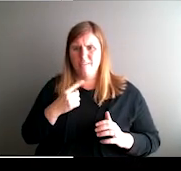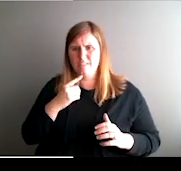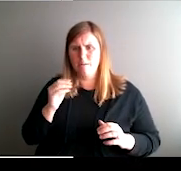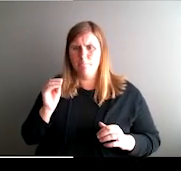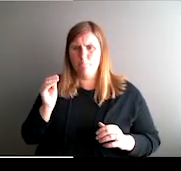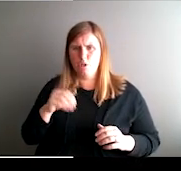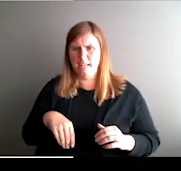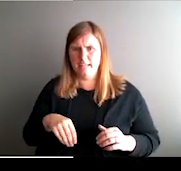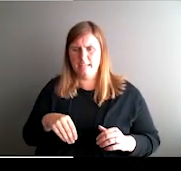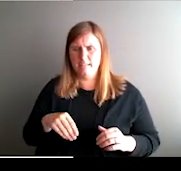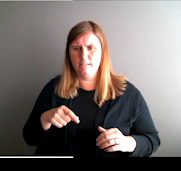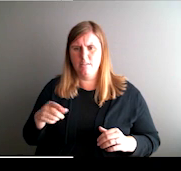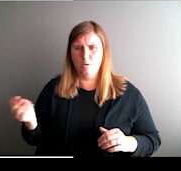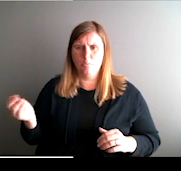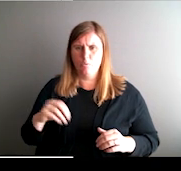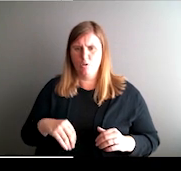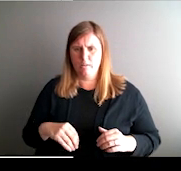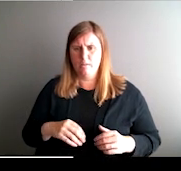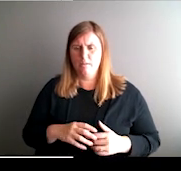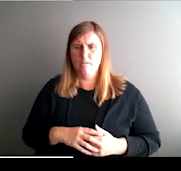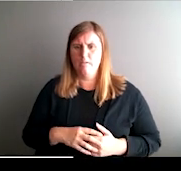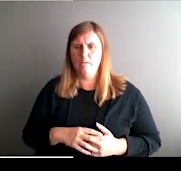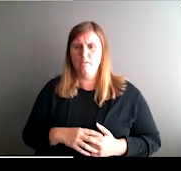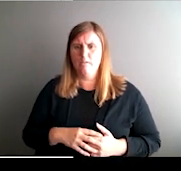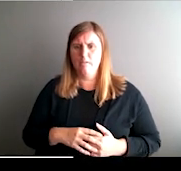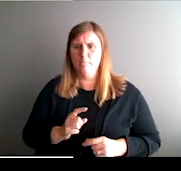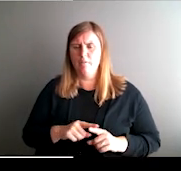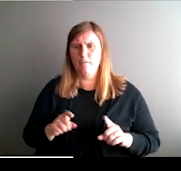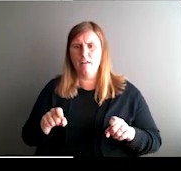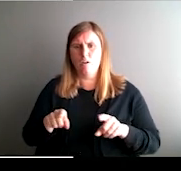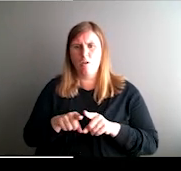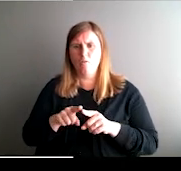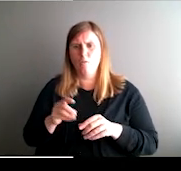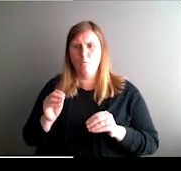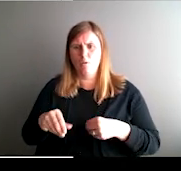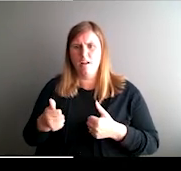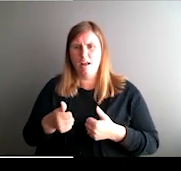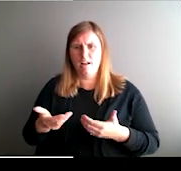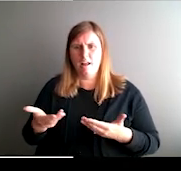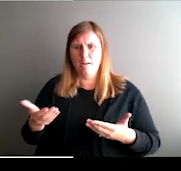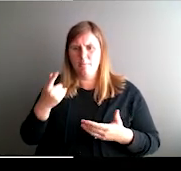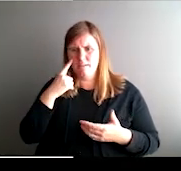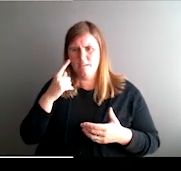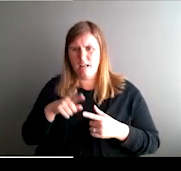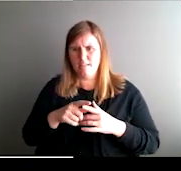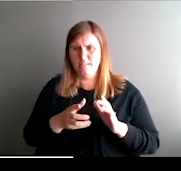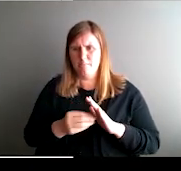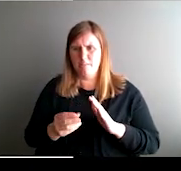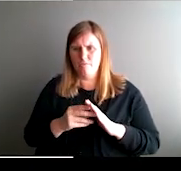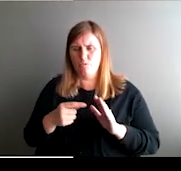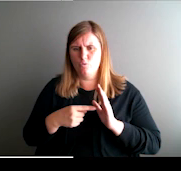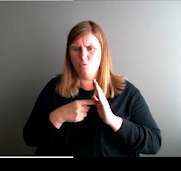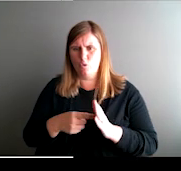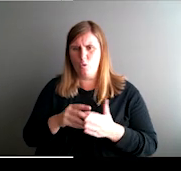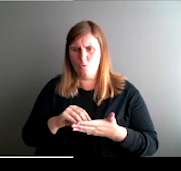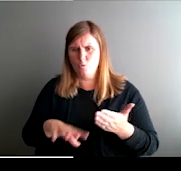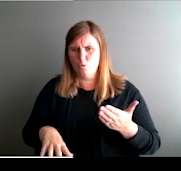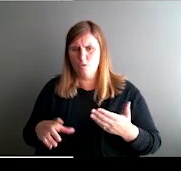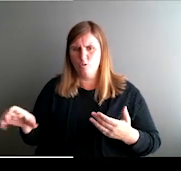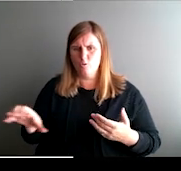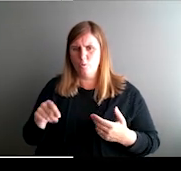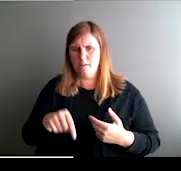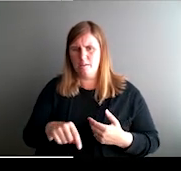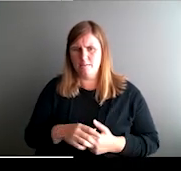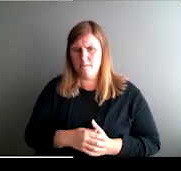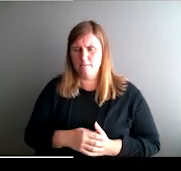put in, they'll put stuff into the bowl. But they can also put any item in it as imitation. If you show the student what to do, here, do